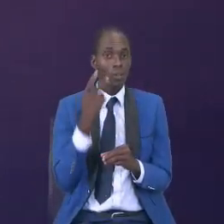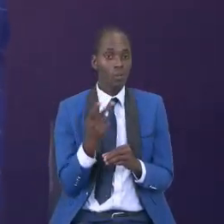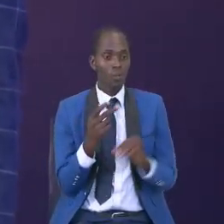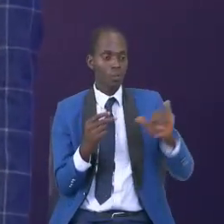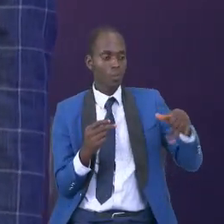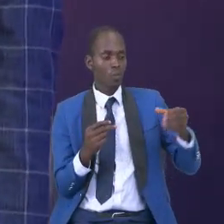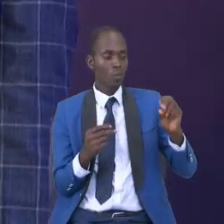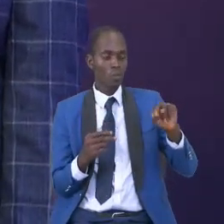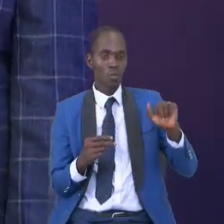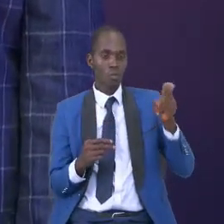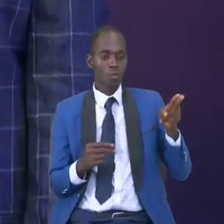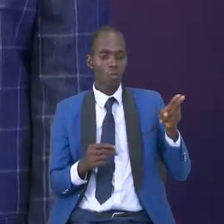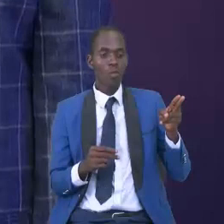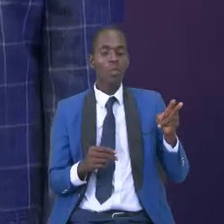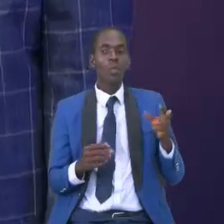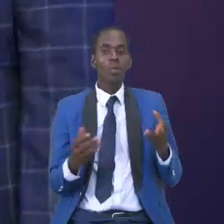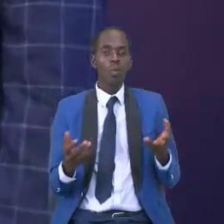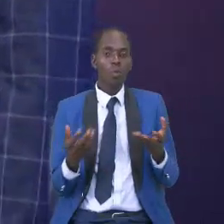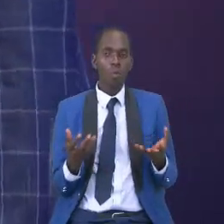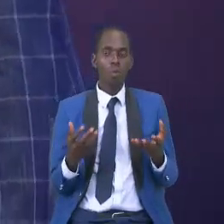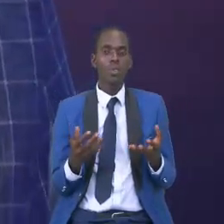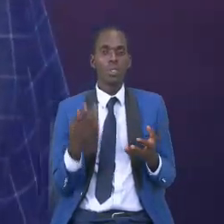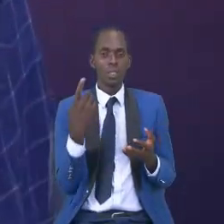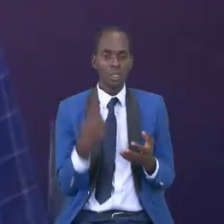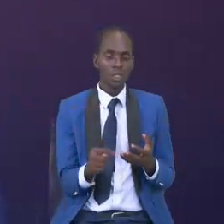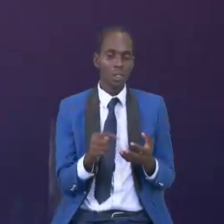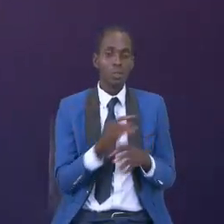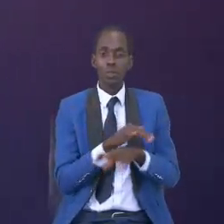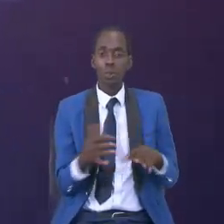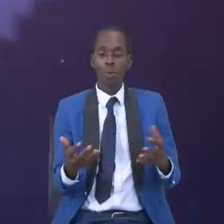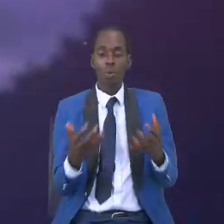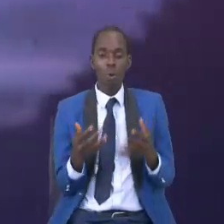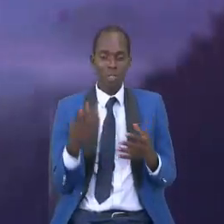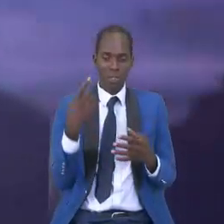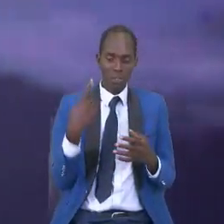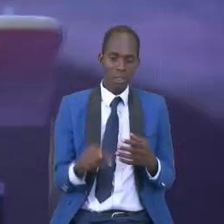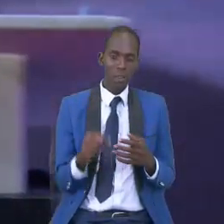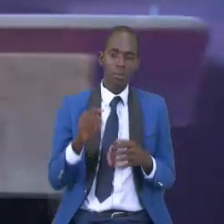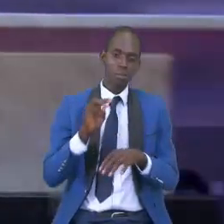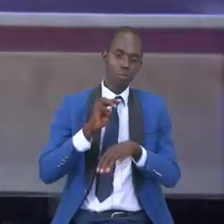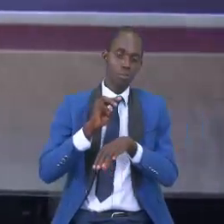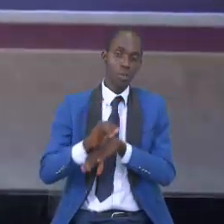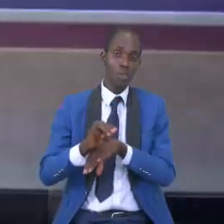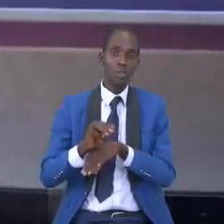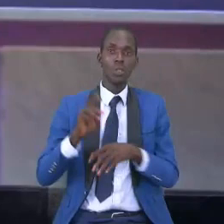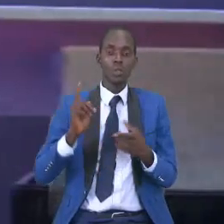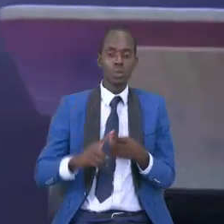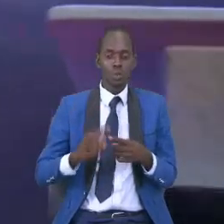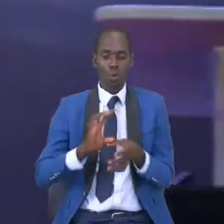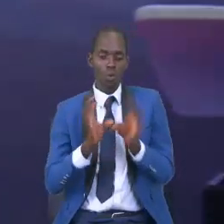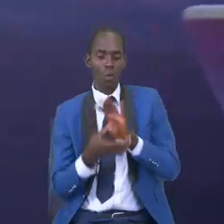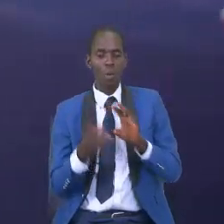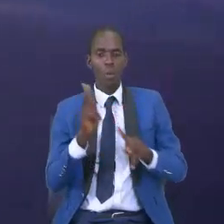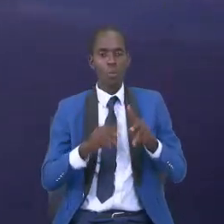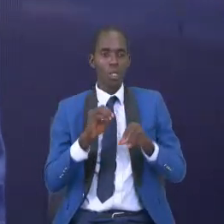the Ninevites. That's why he ran away. The people he ran to, he didn't intend this. This wasn't